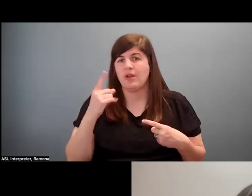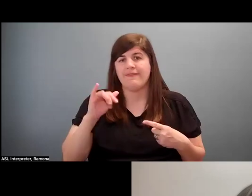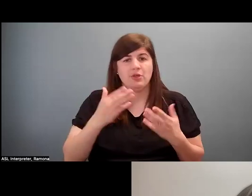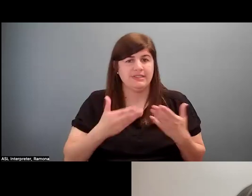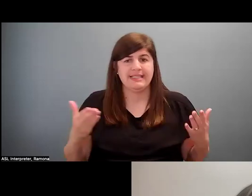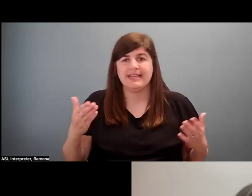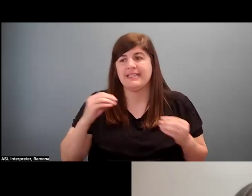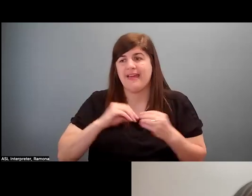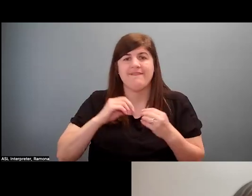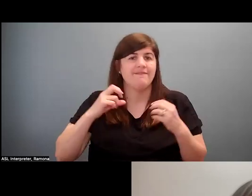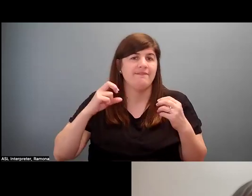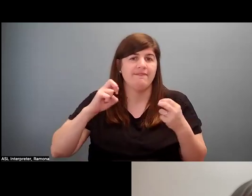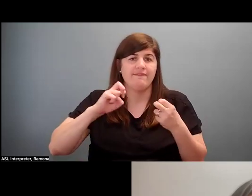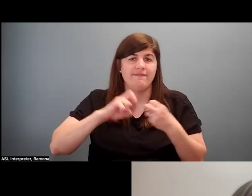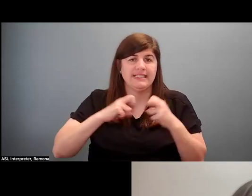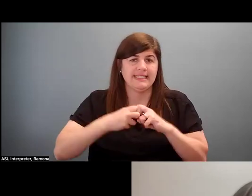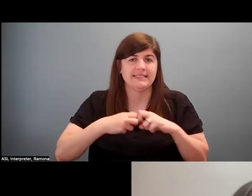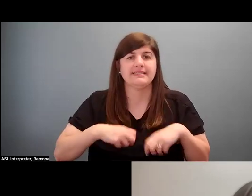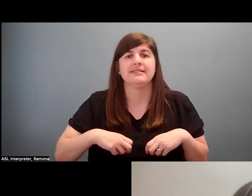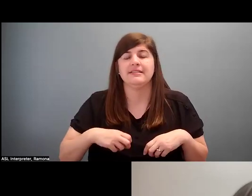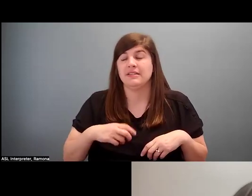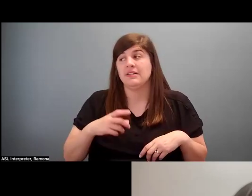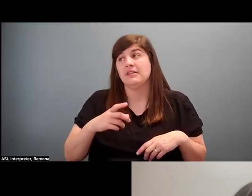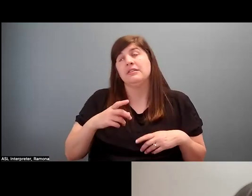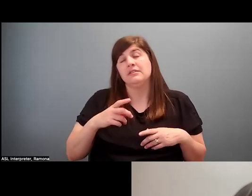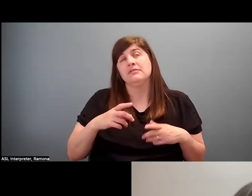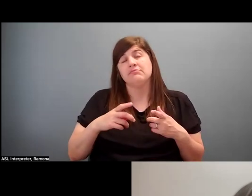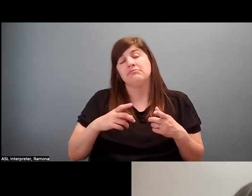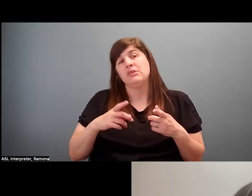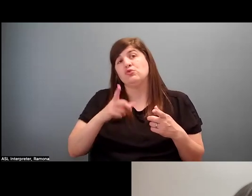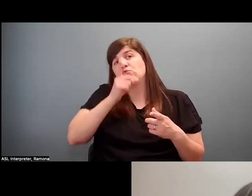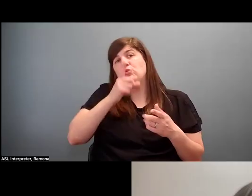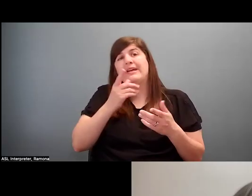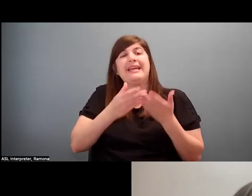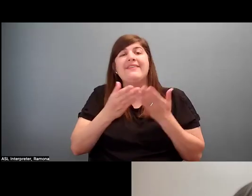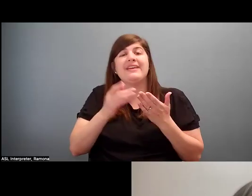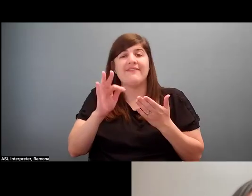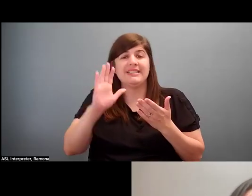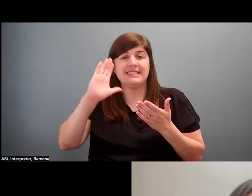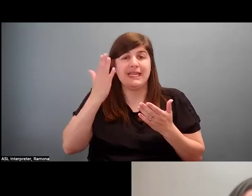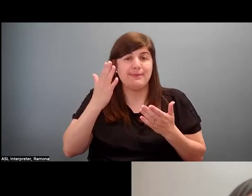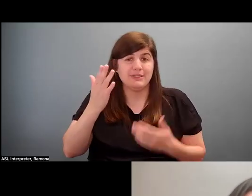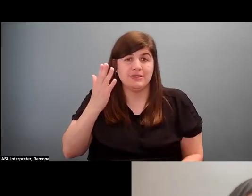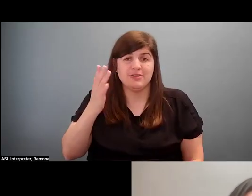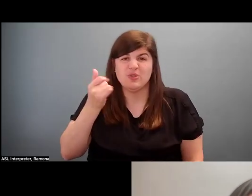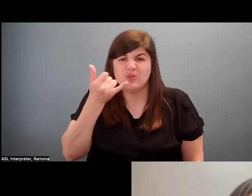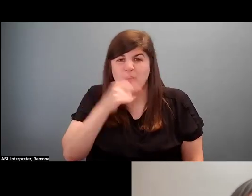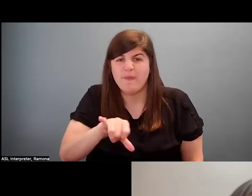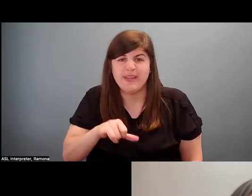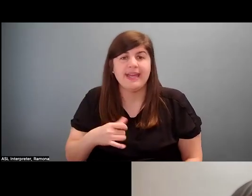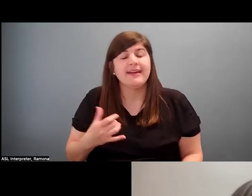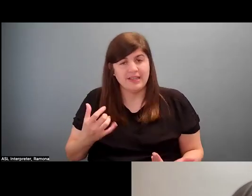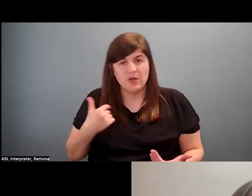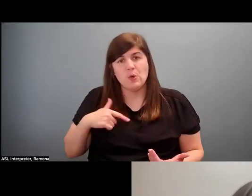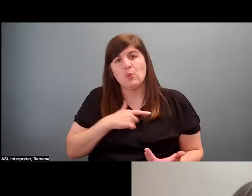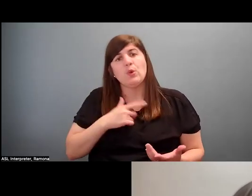in physics that is true, even if it just seems goofy. Because we're used to water feeling the same kind of Yes. all the Of time. course. You can move through